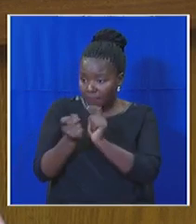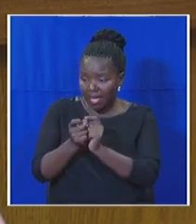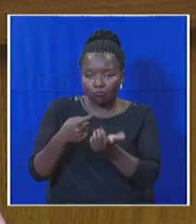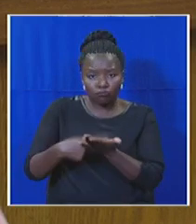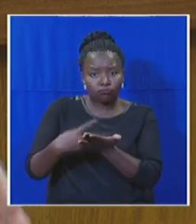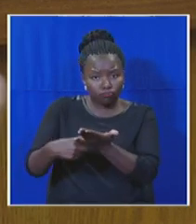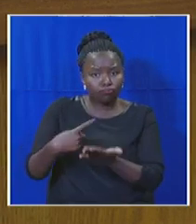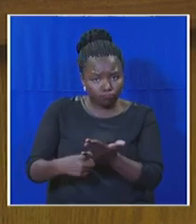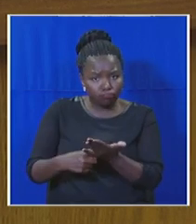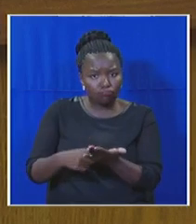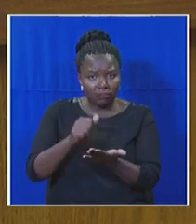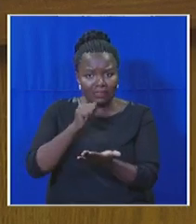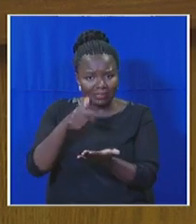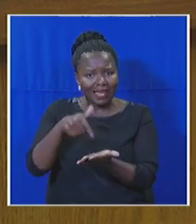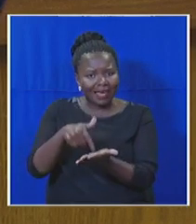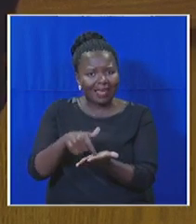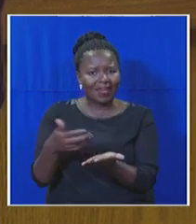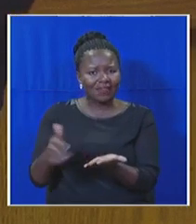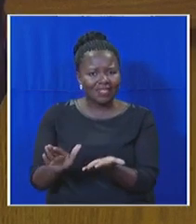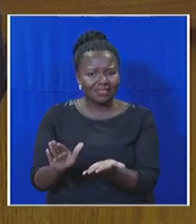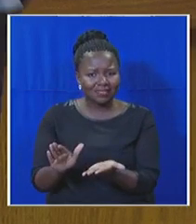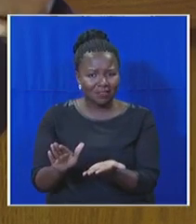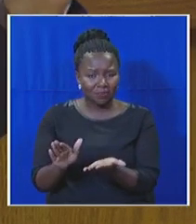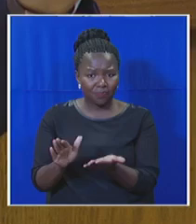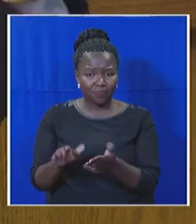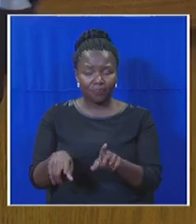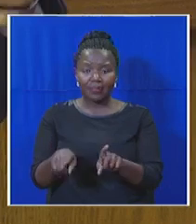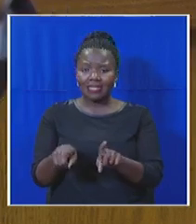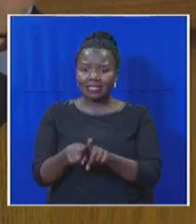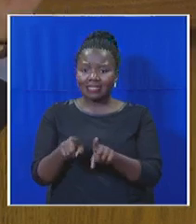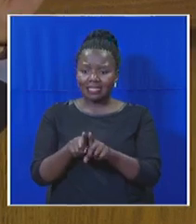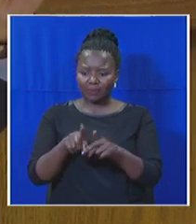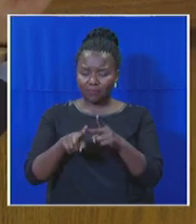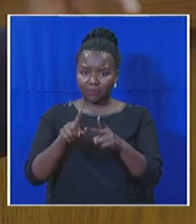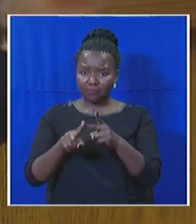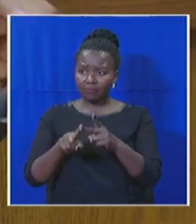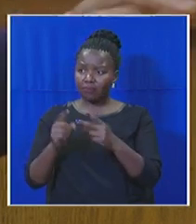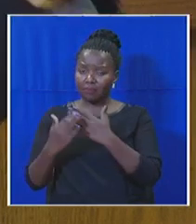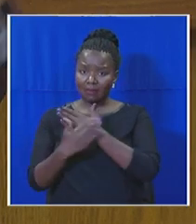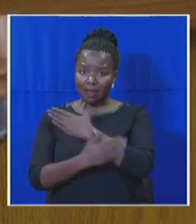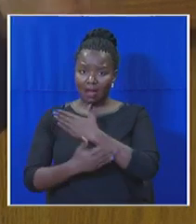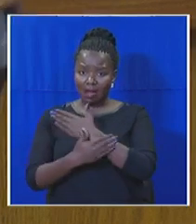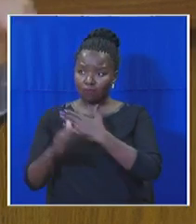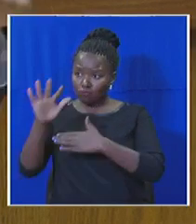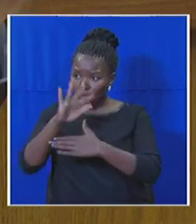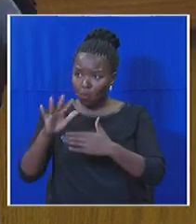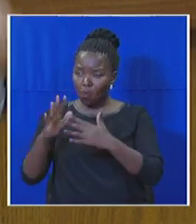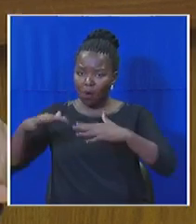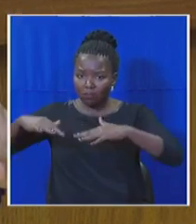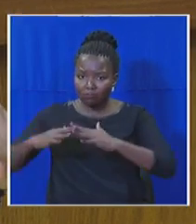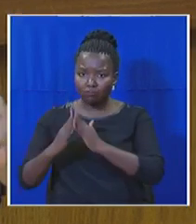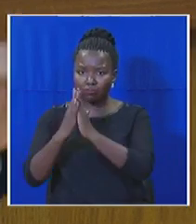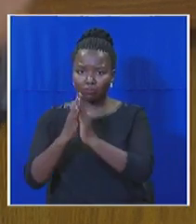ANC. And even on the issue of unity among all Palestinians,